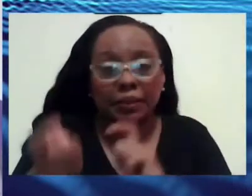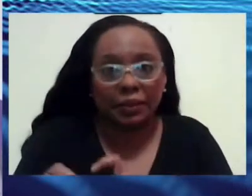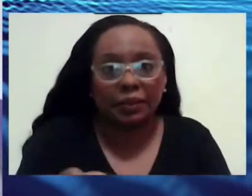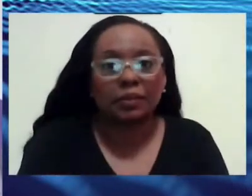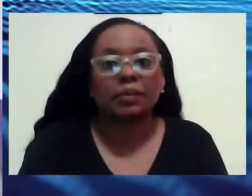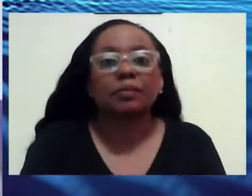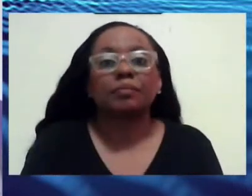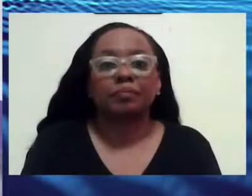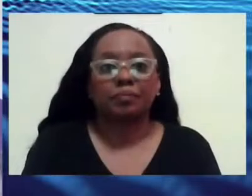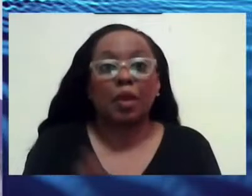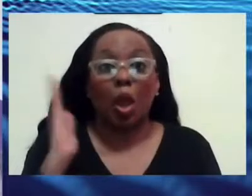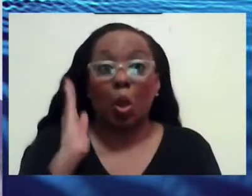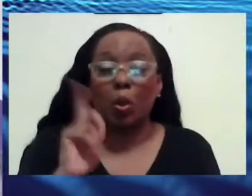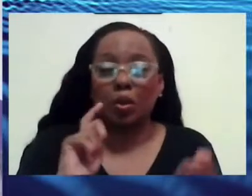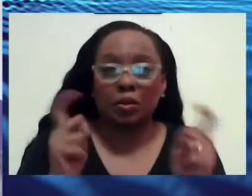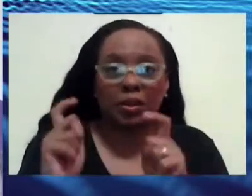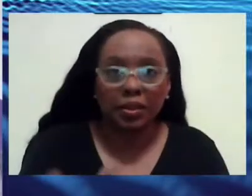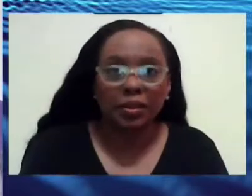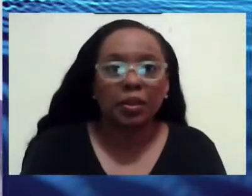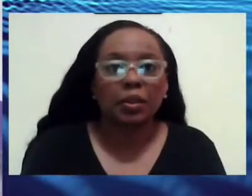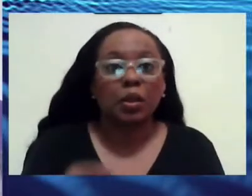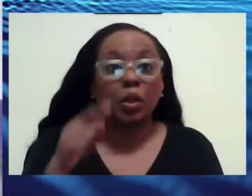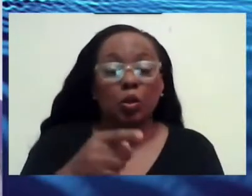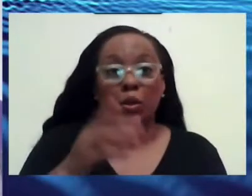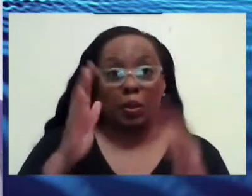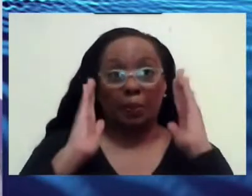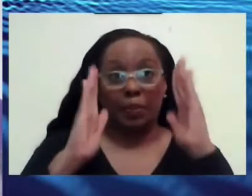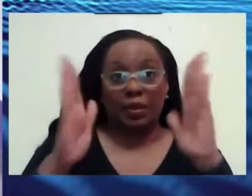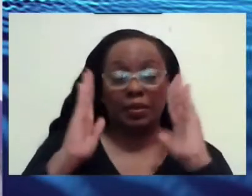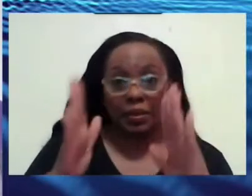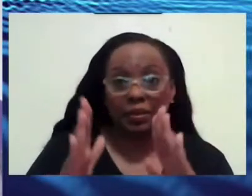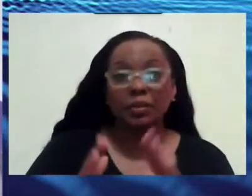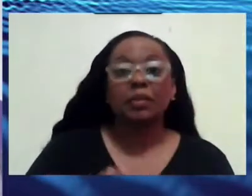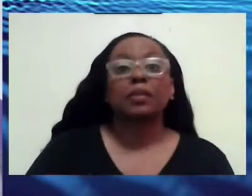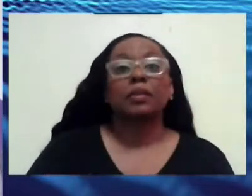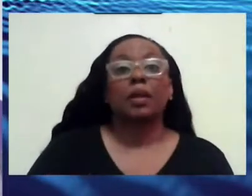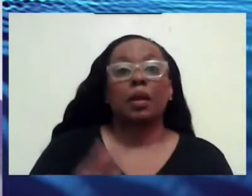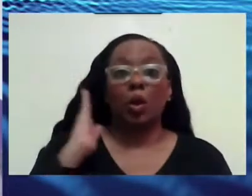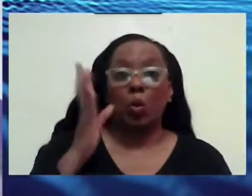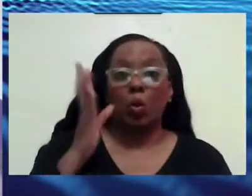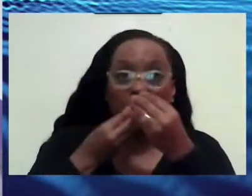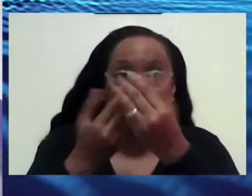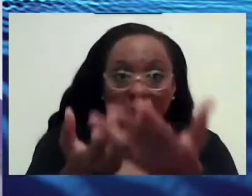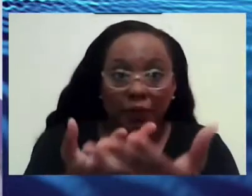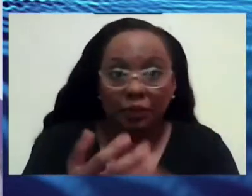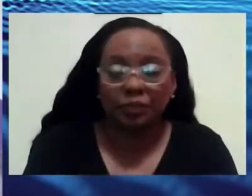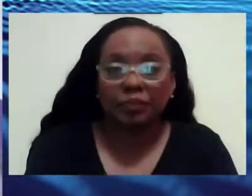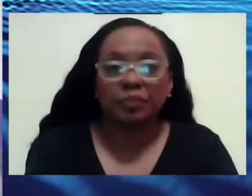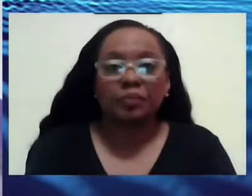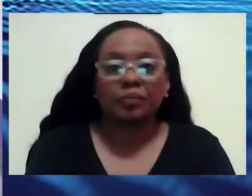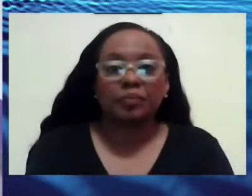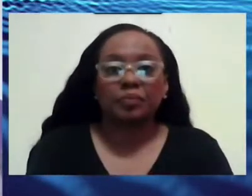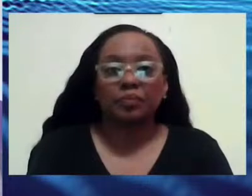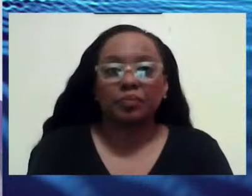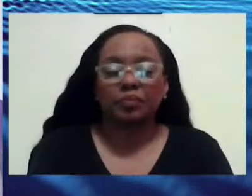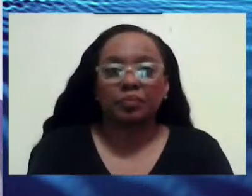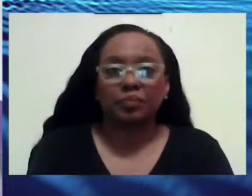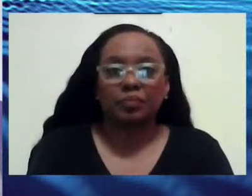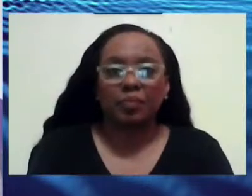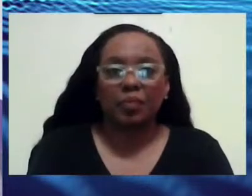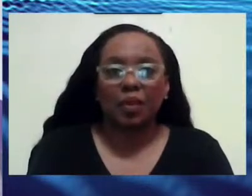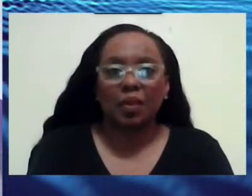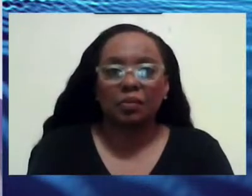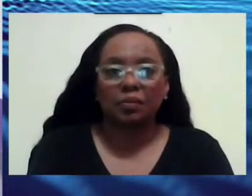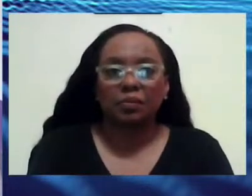those changing needs and how you can best respond to assist. I want to, however, urge you